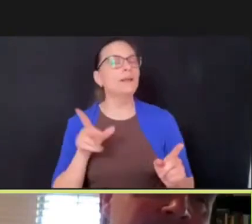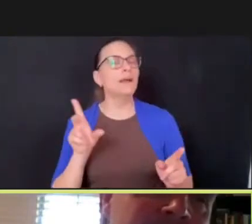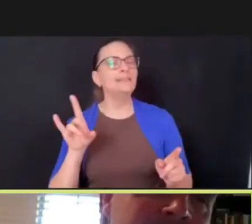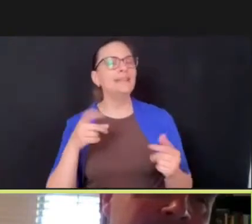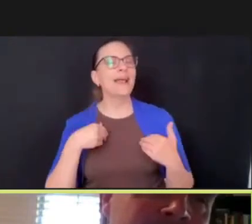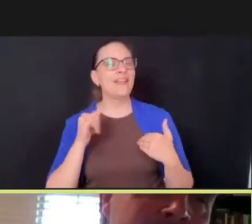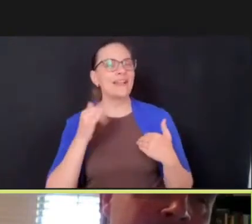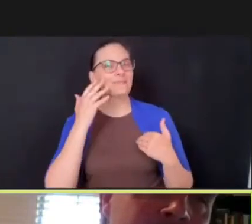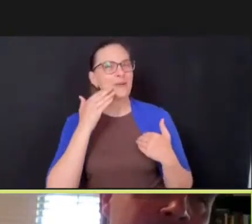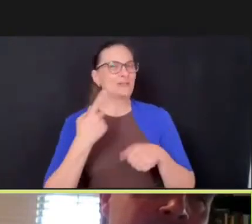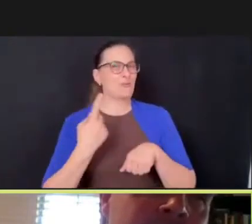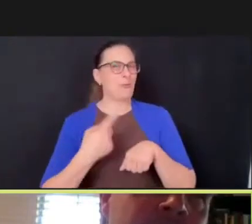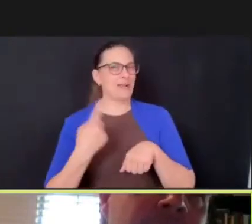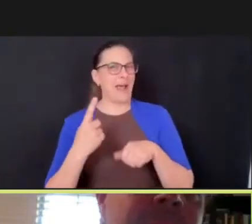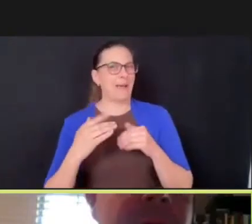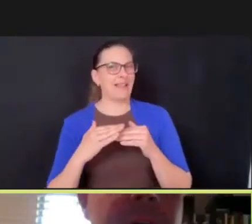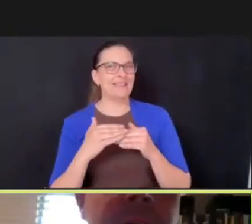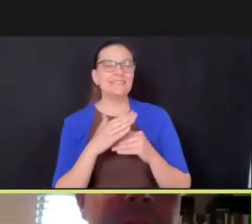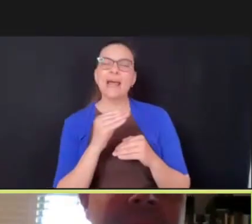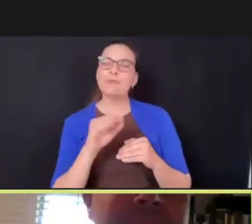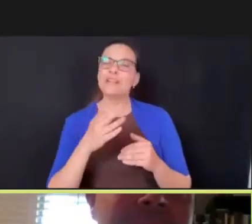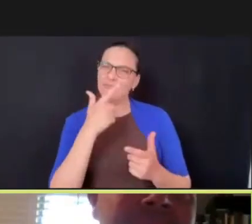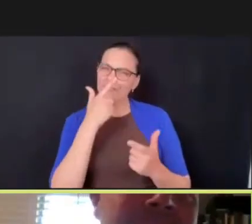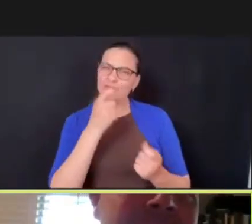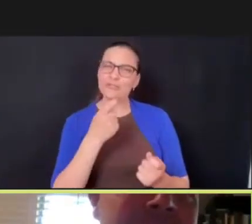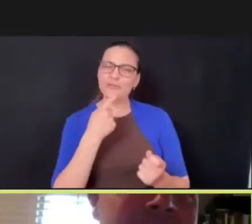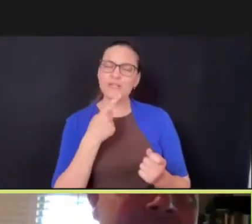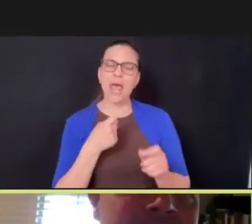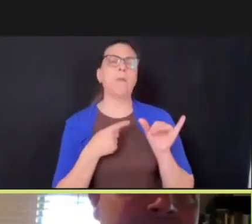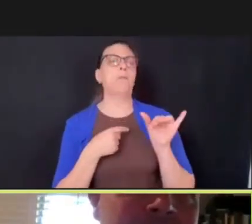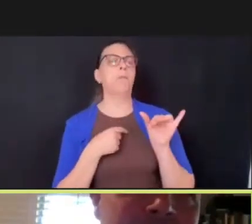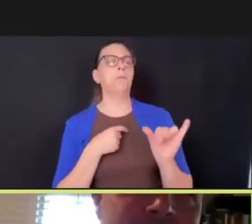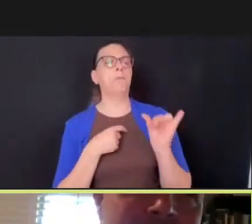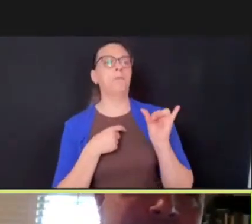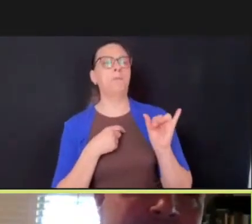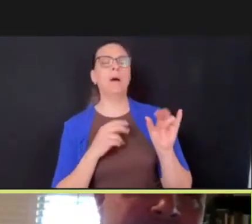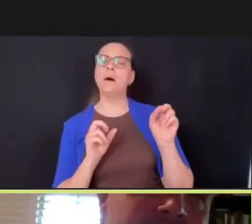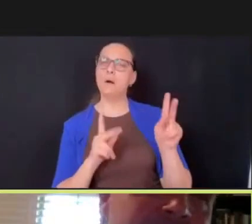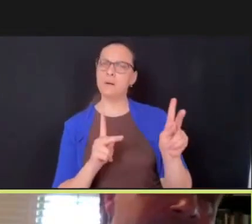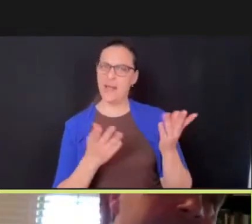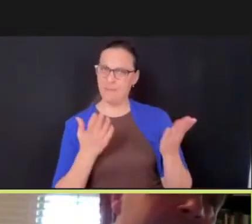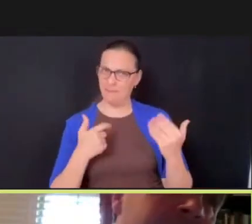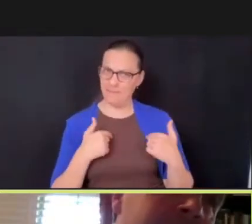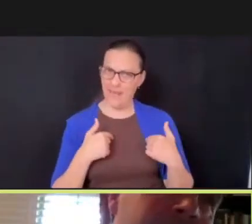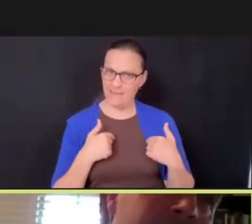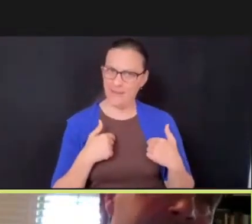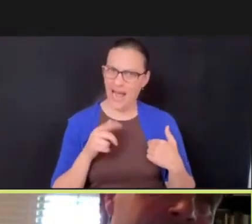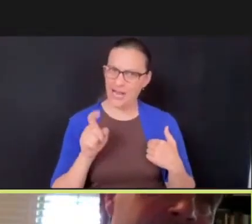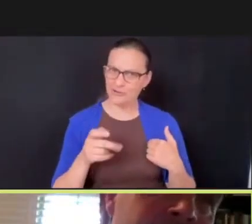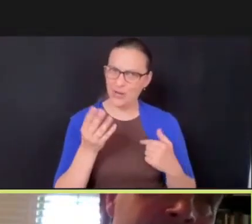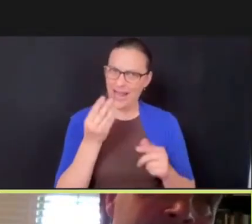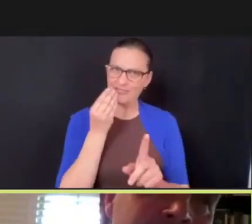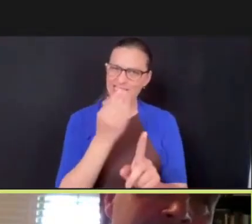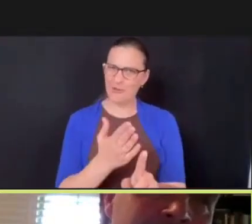interesting. Saying, huh, okay, maybe I should have disclosed up front. And